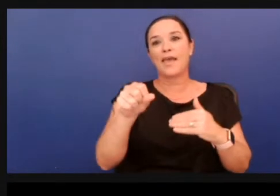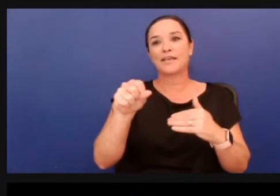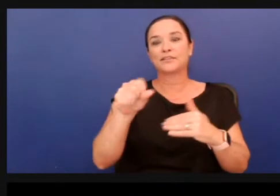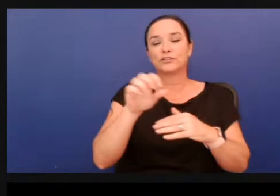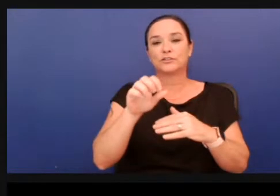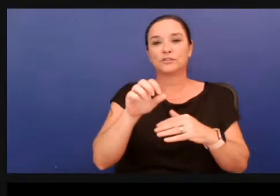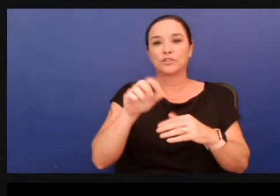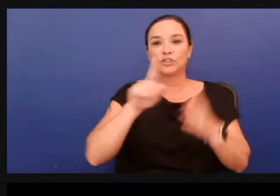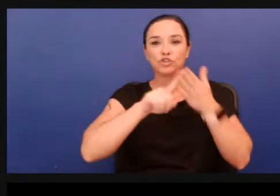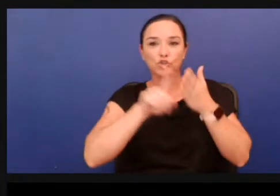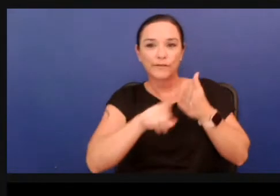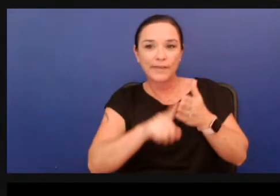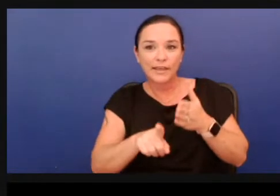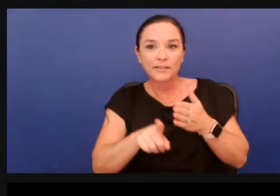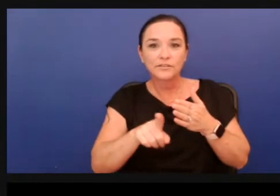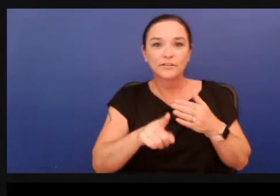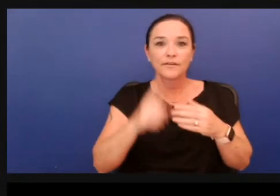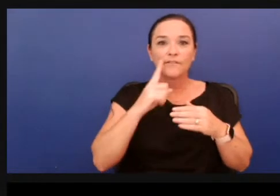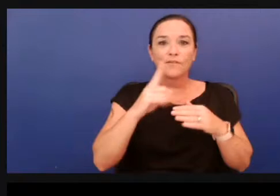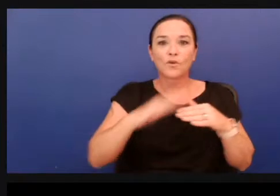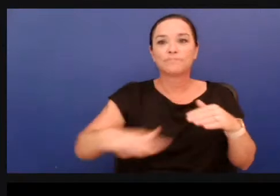system south of Kilauea.